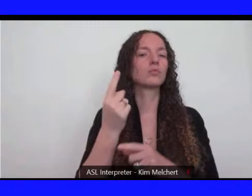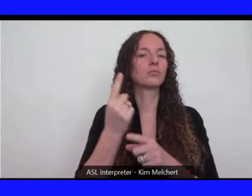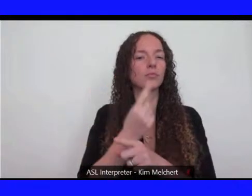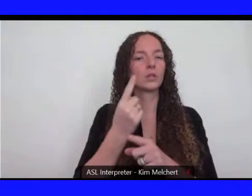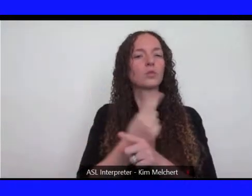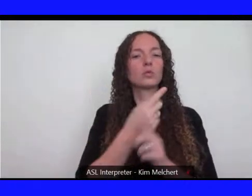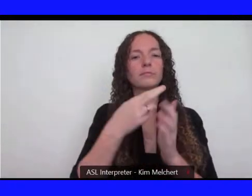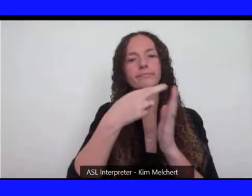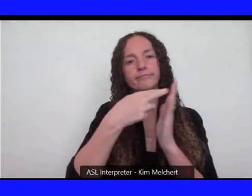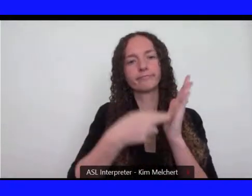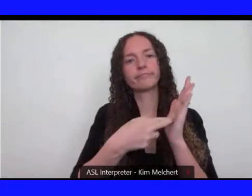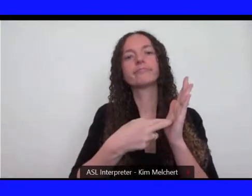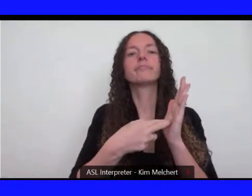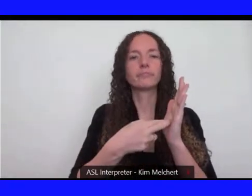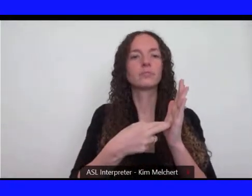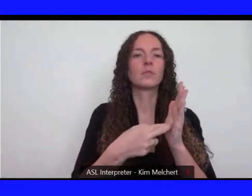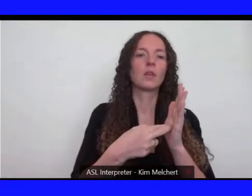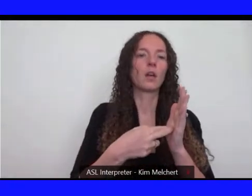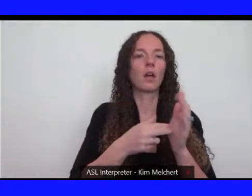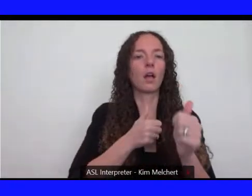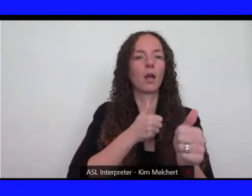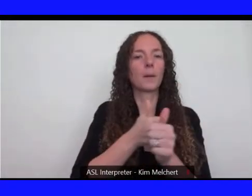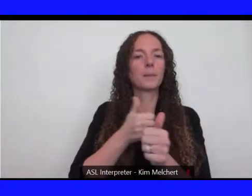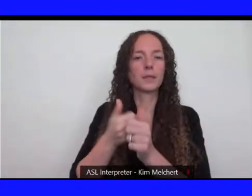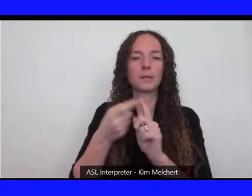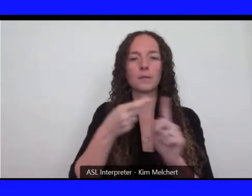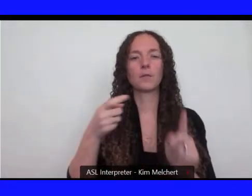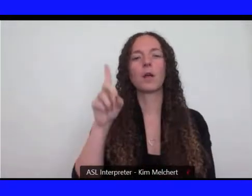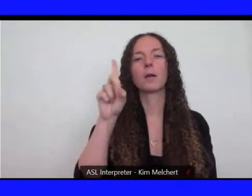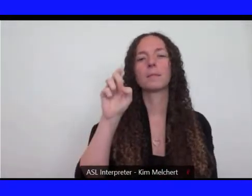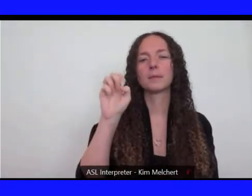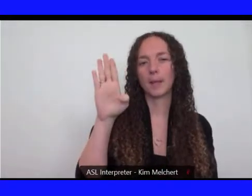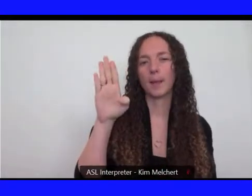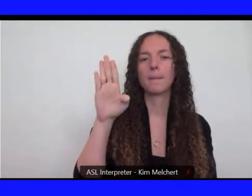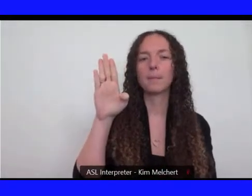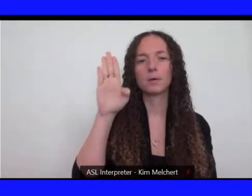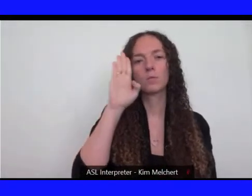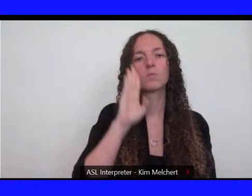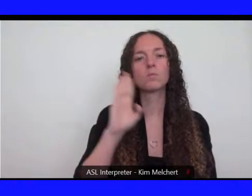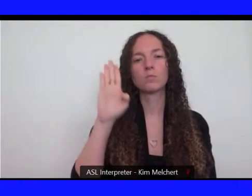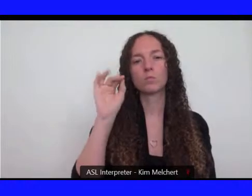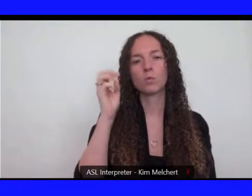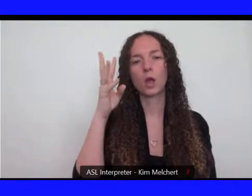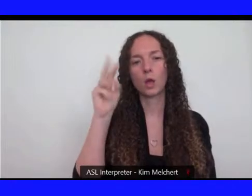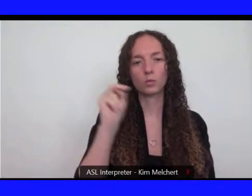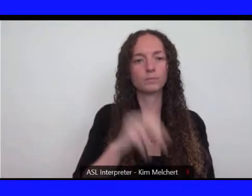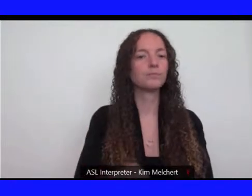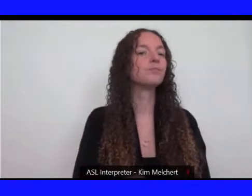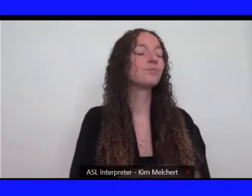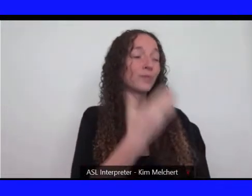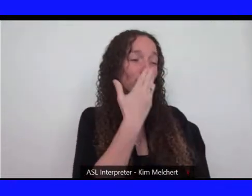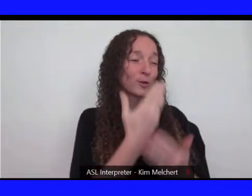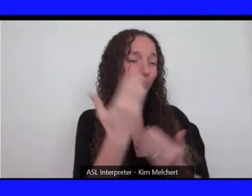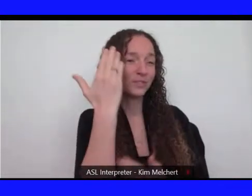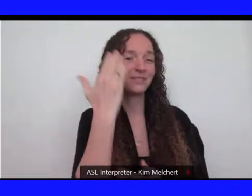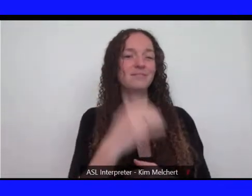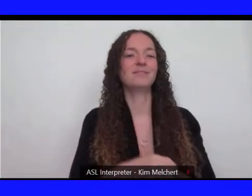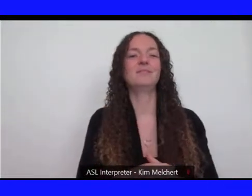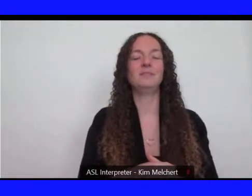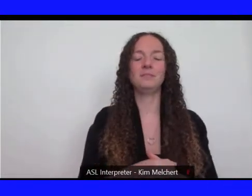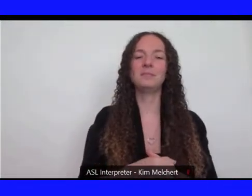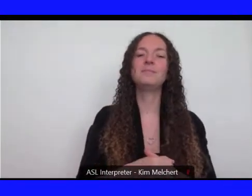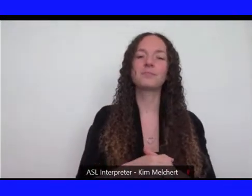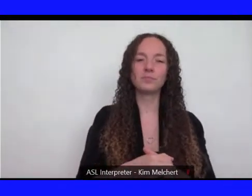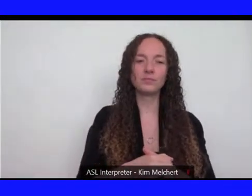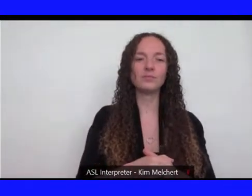are particularly grateful to Majority Leader Schumer, as well as Representative Torres and many other members of our delegation. Some of you